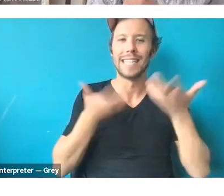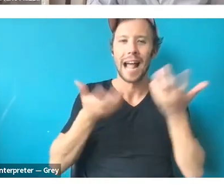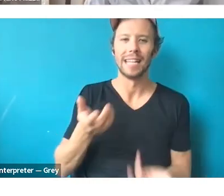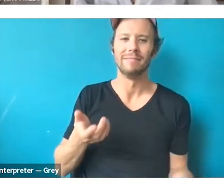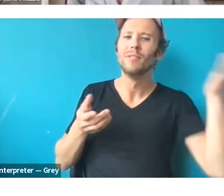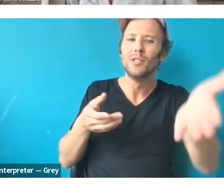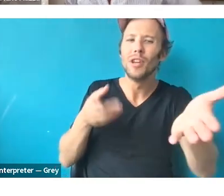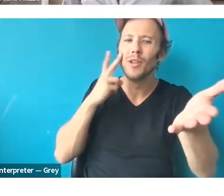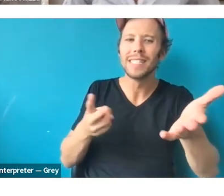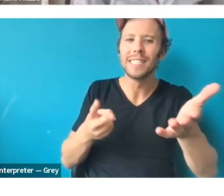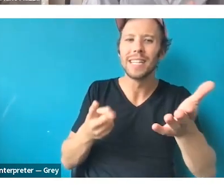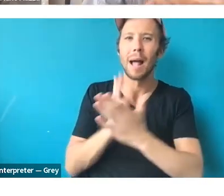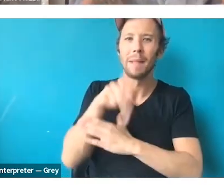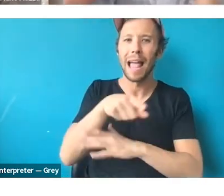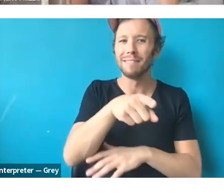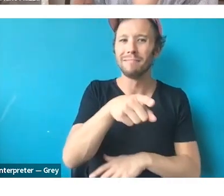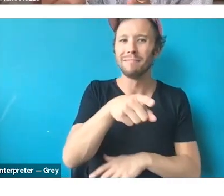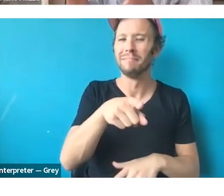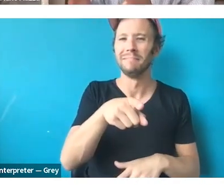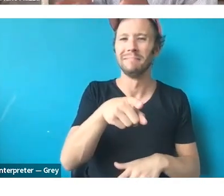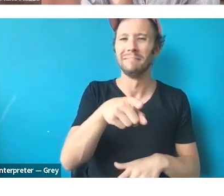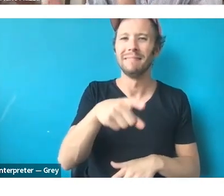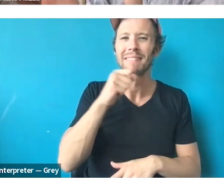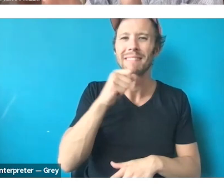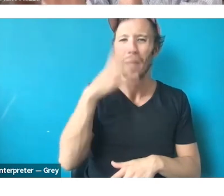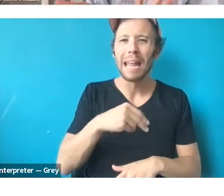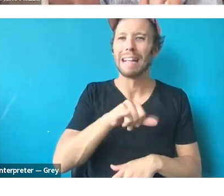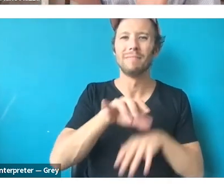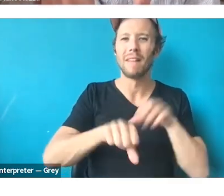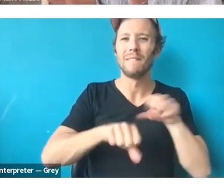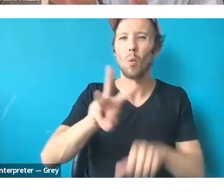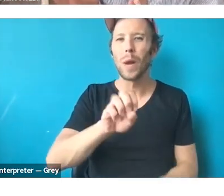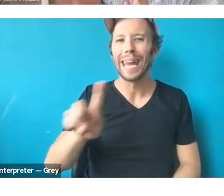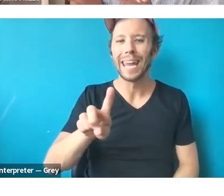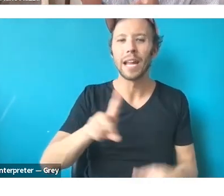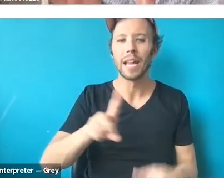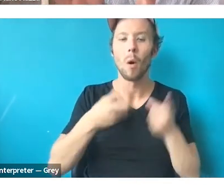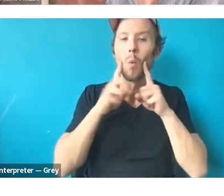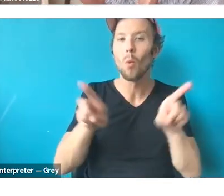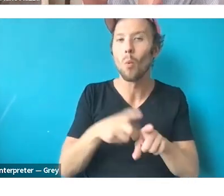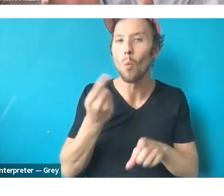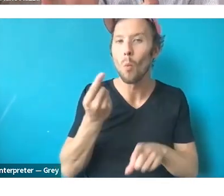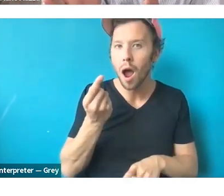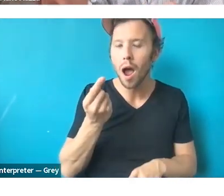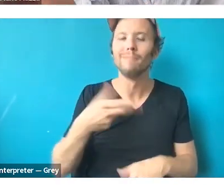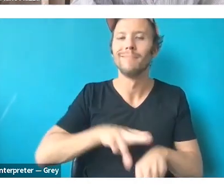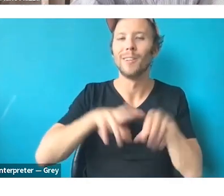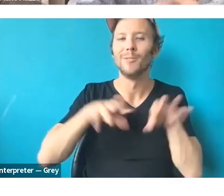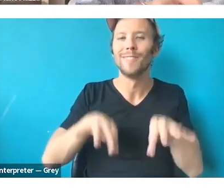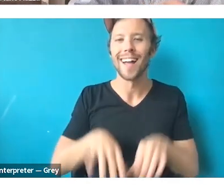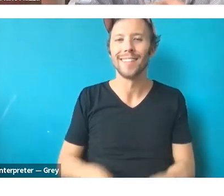also all work is natural dyes. And then what's beautiful is on the right, it looks like I have all of